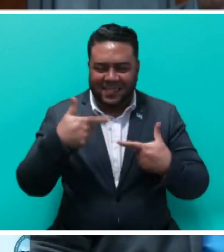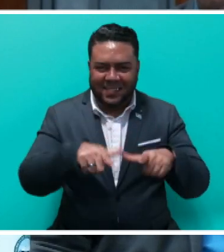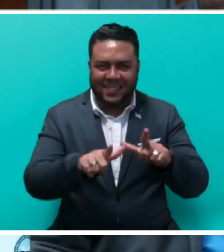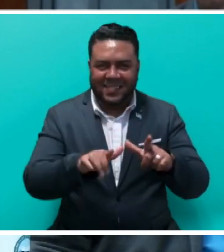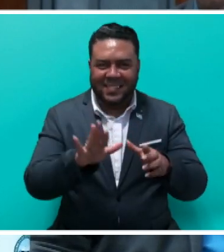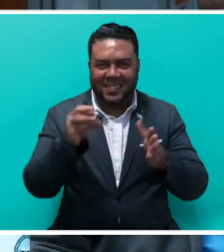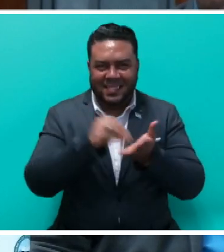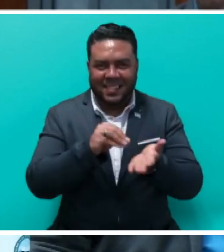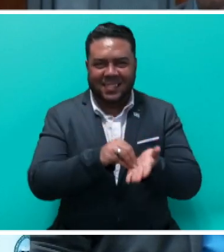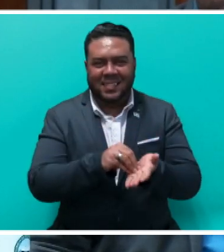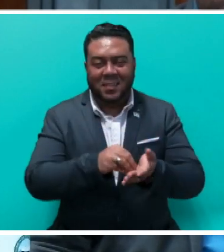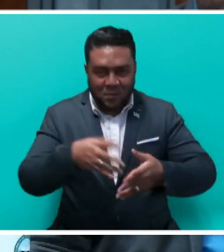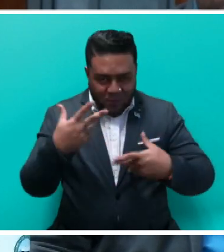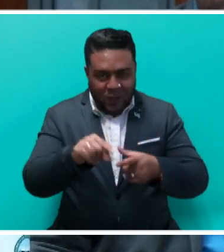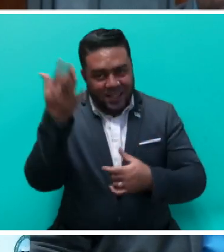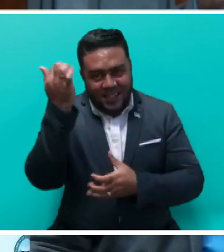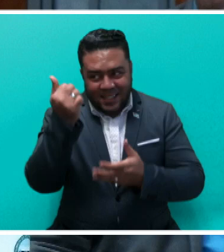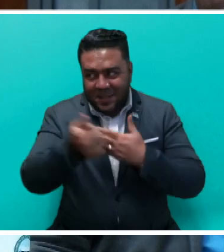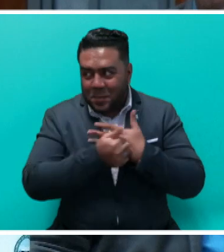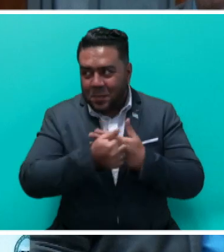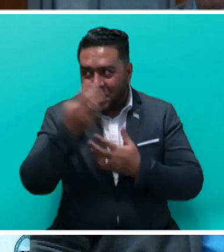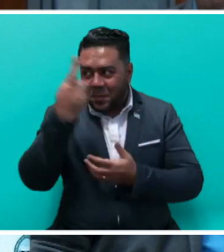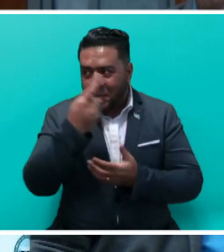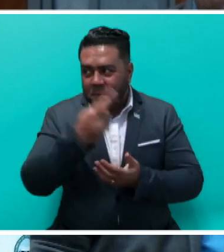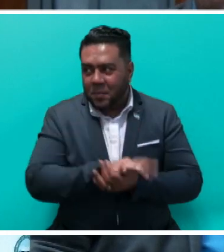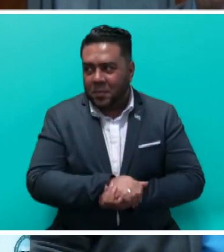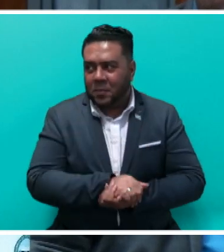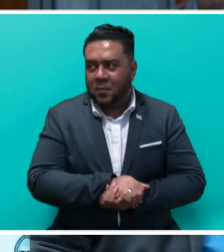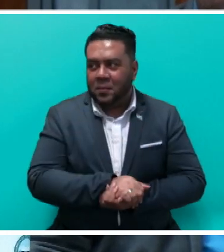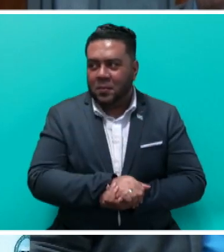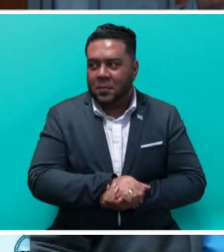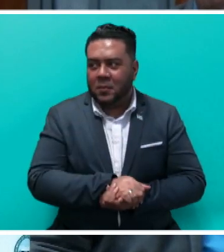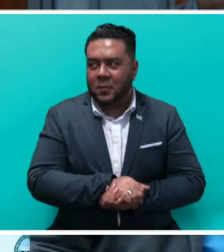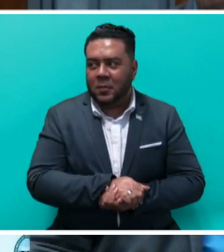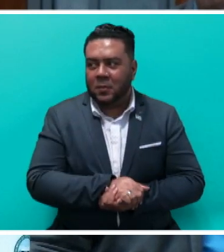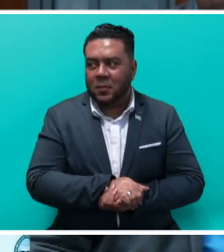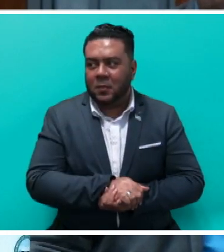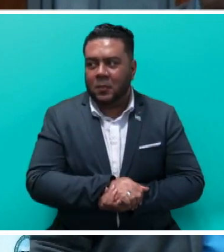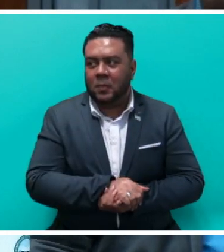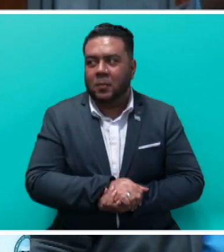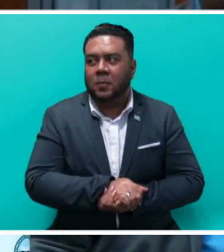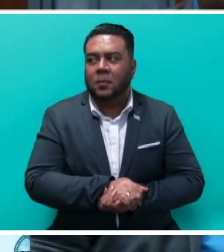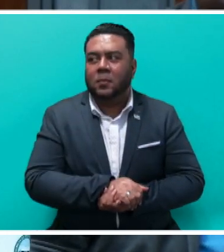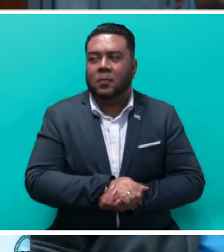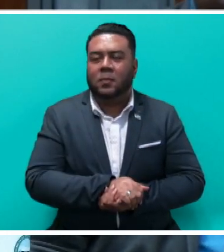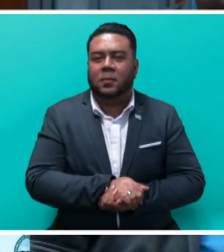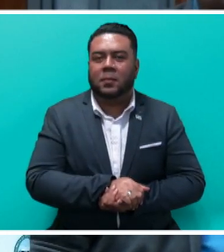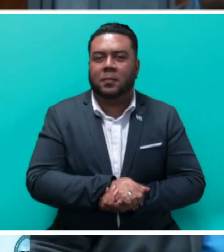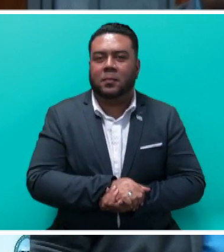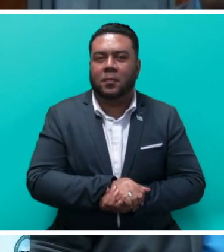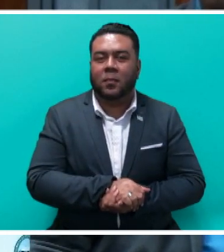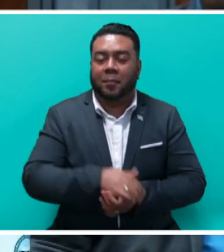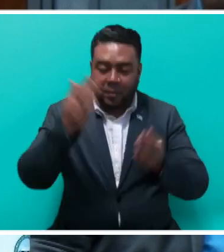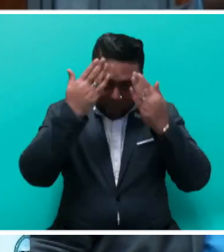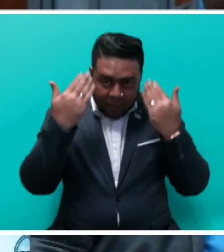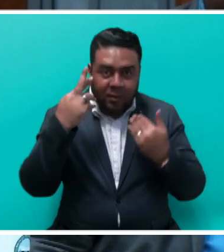only poses safety risks, but also results in lost revenue for both local and our national governments. Mr. Speaker,